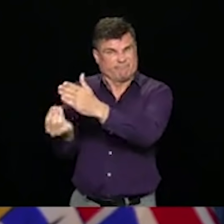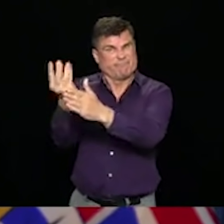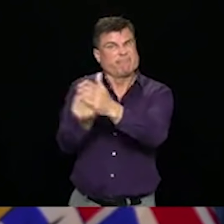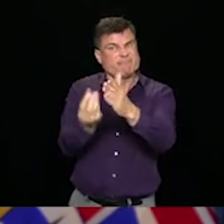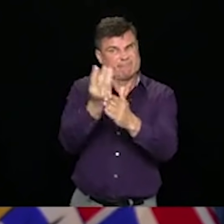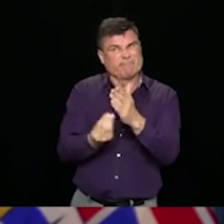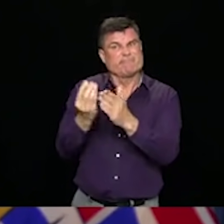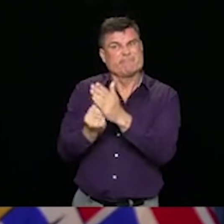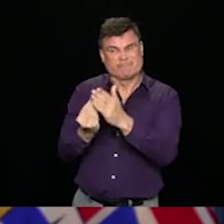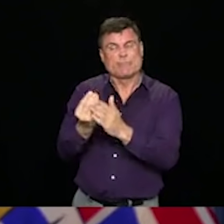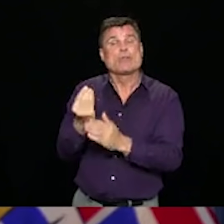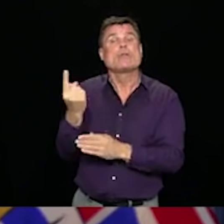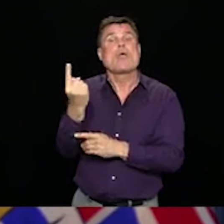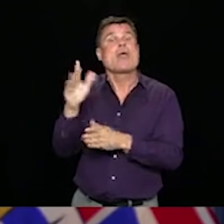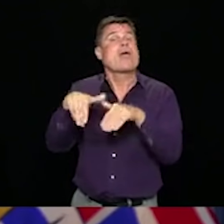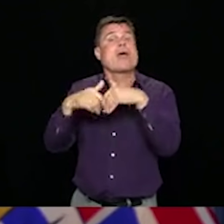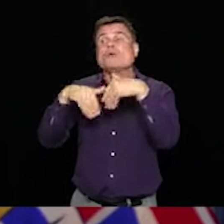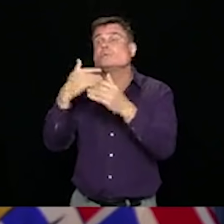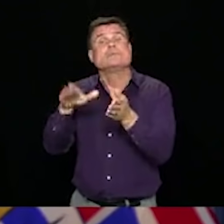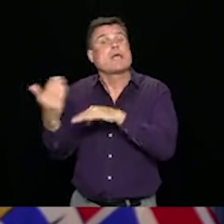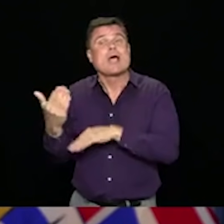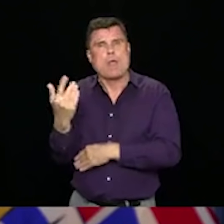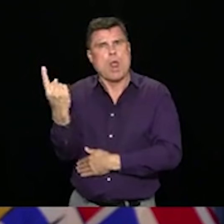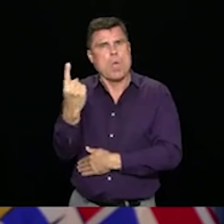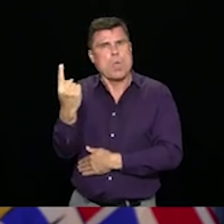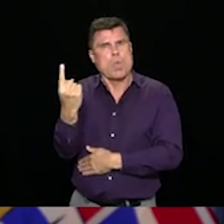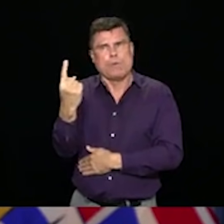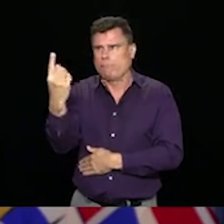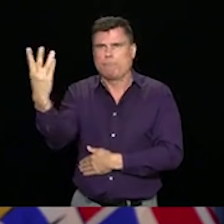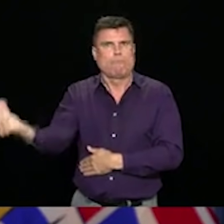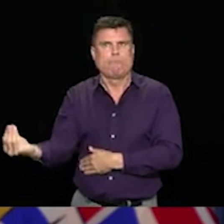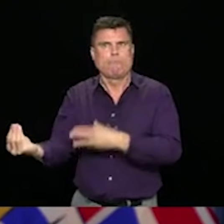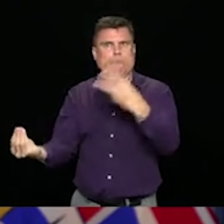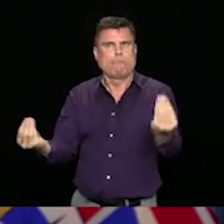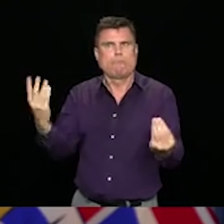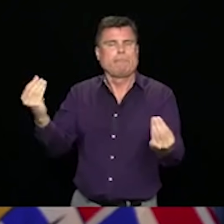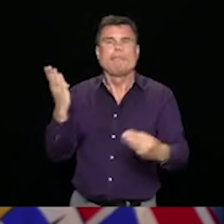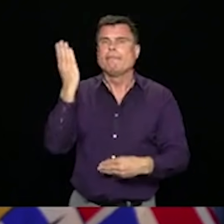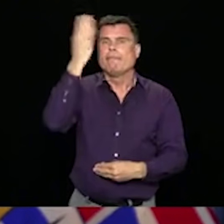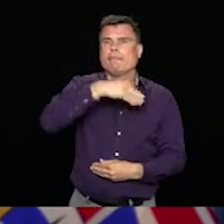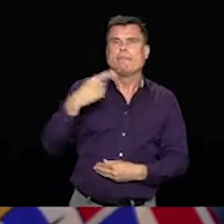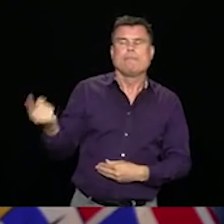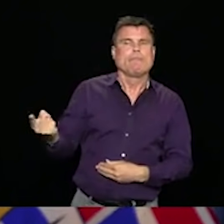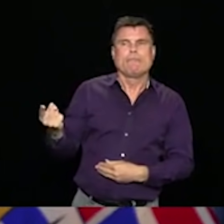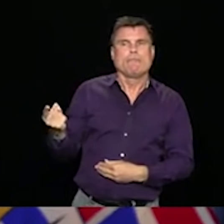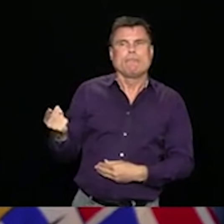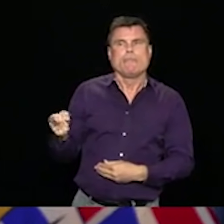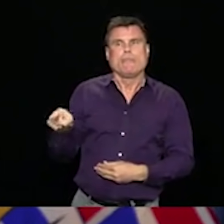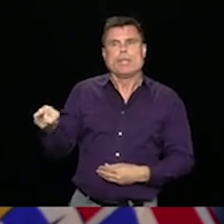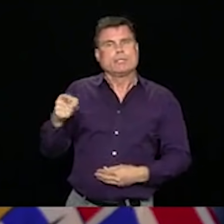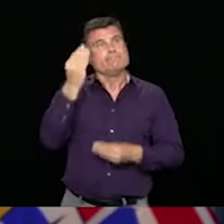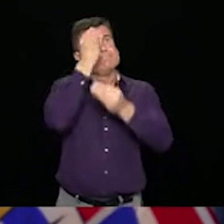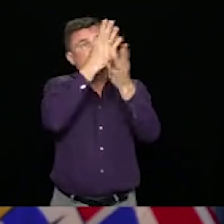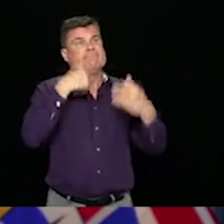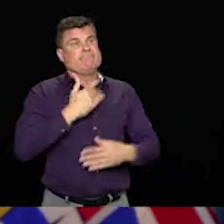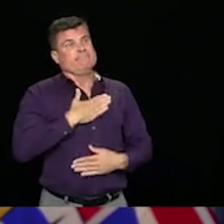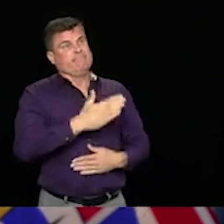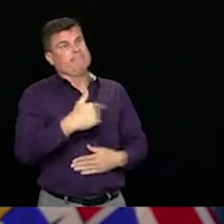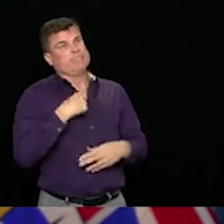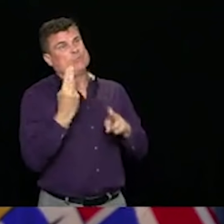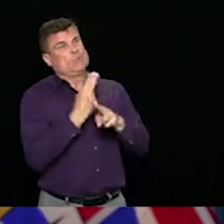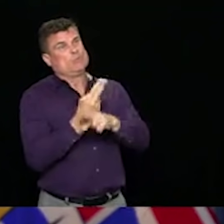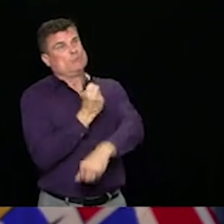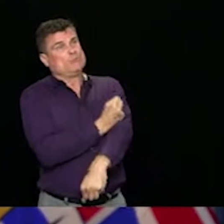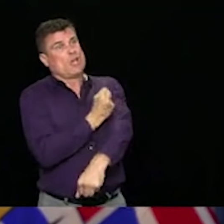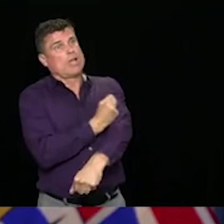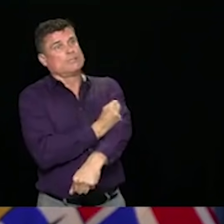And part of that is because of the challenges that they face around admitting that they are using drugs and getting the supports that they need.